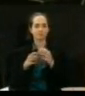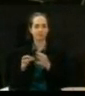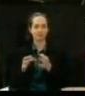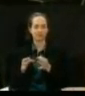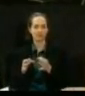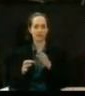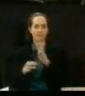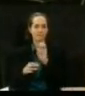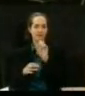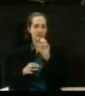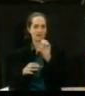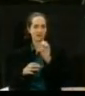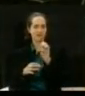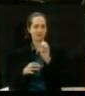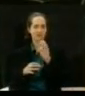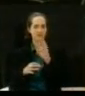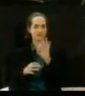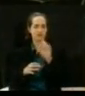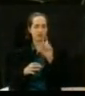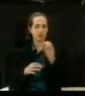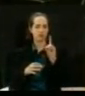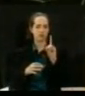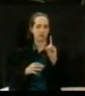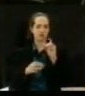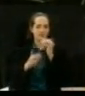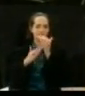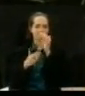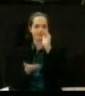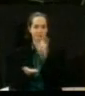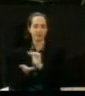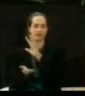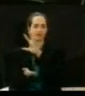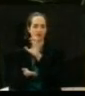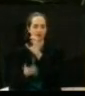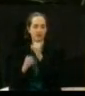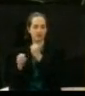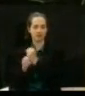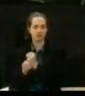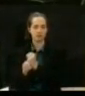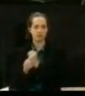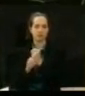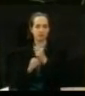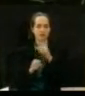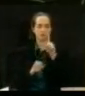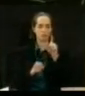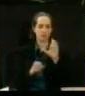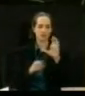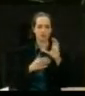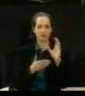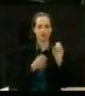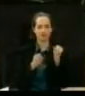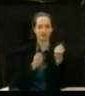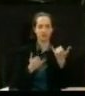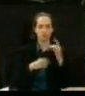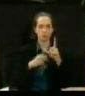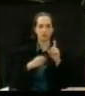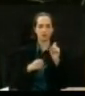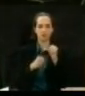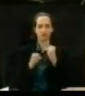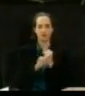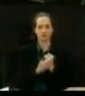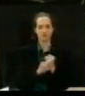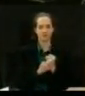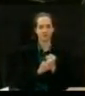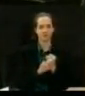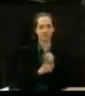500-year standard to a 100-year standard. Floodway is weakened the same way. On page 15, also we go from a 500-year standard